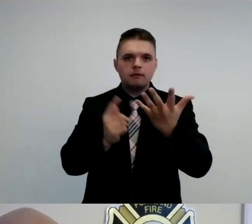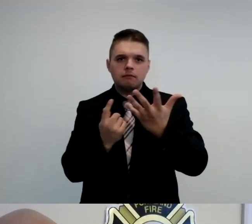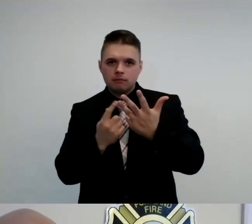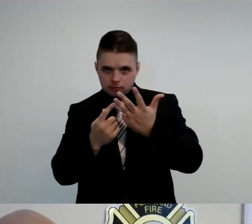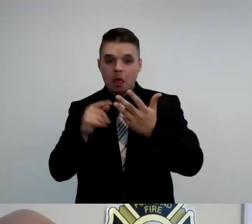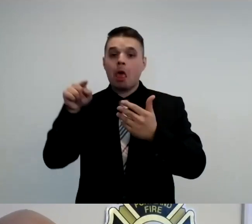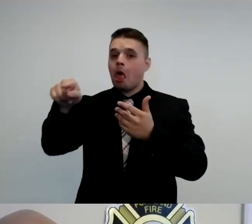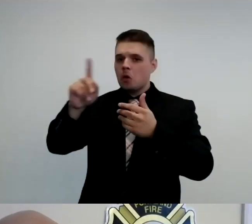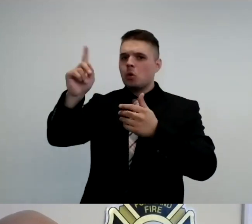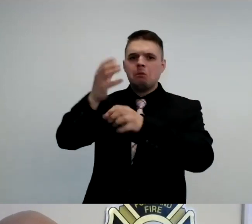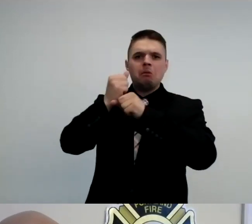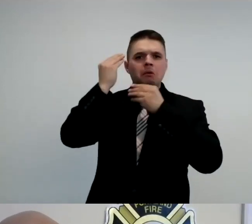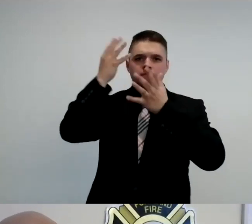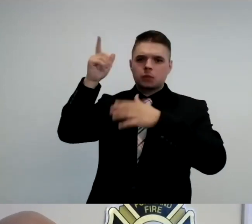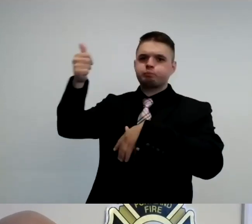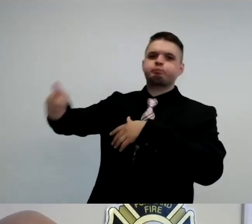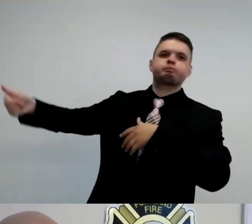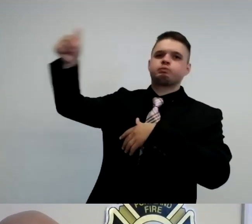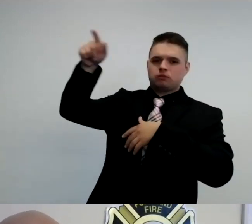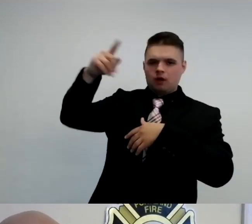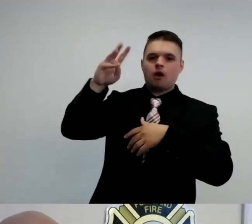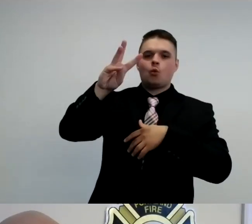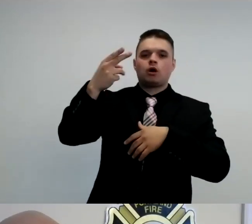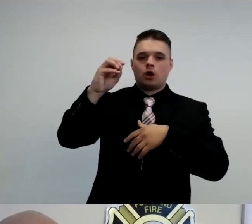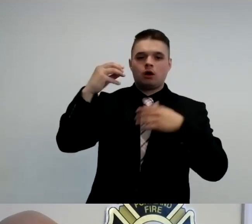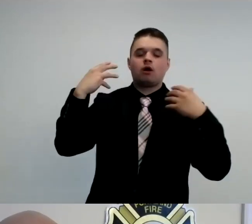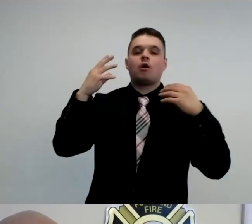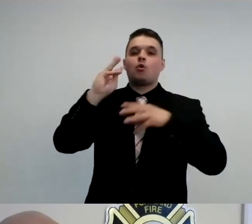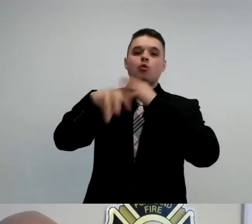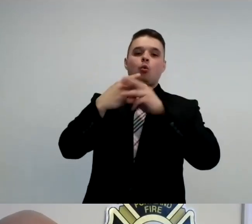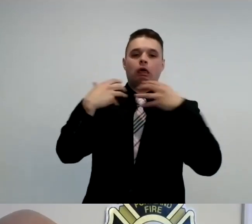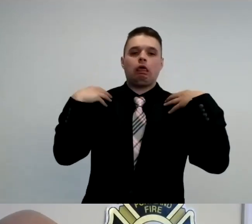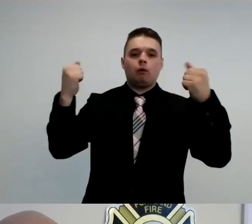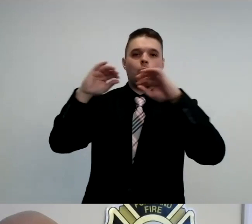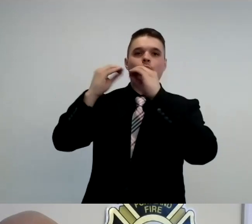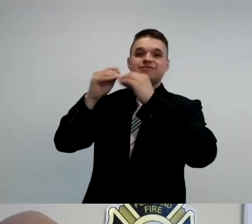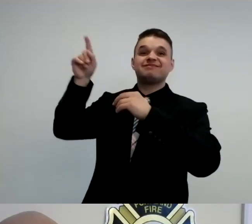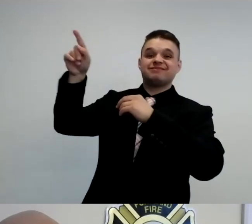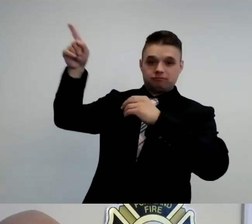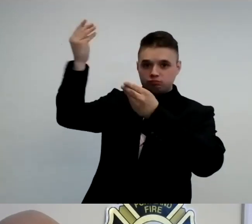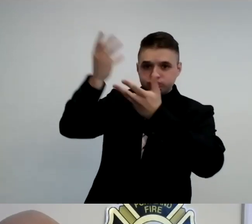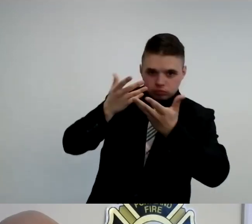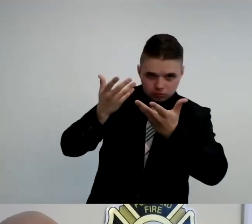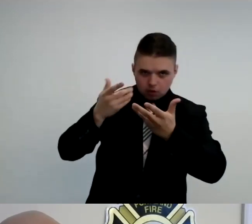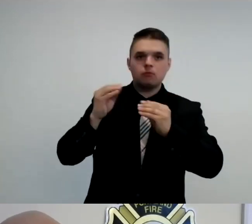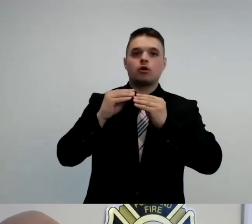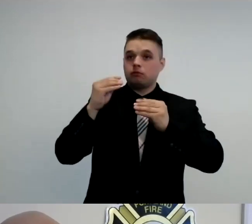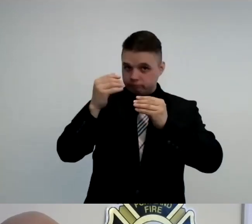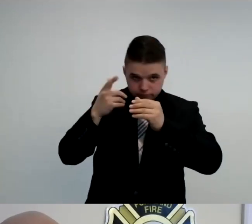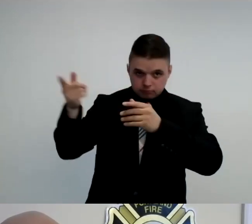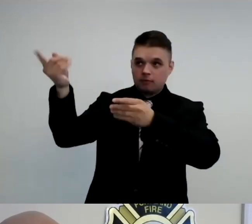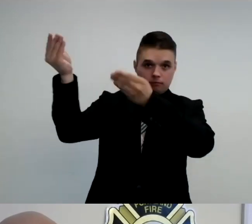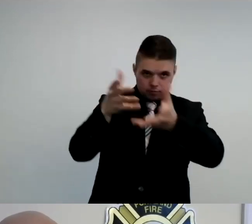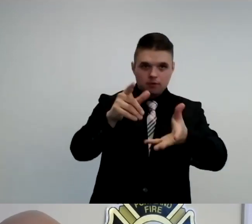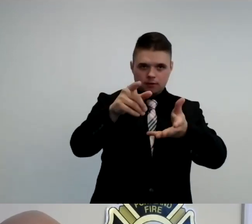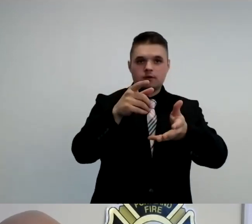Control. It will also give you quick access to the address, phone number, and hours of nearby medical facilities, emergency, non-emergency